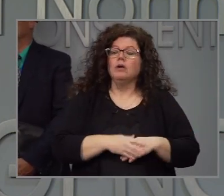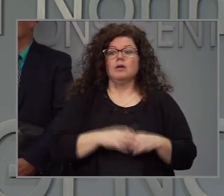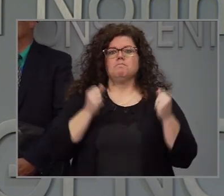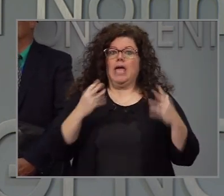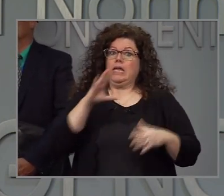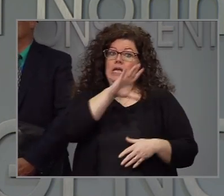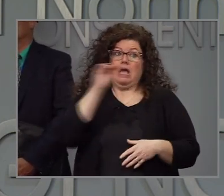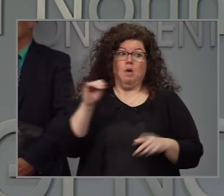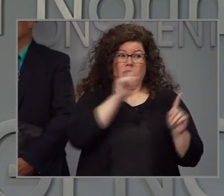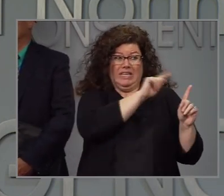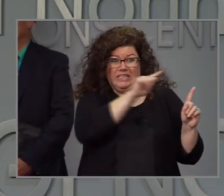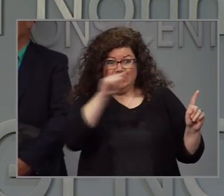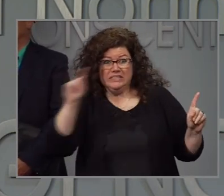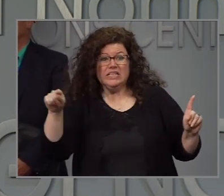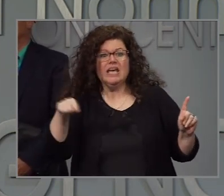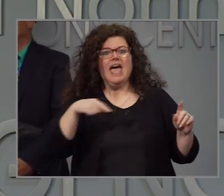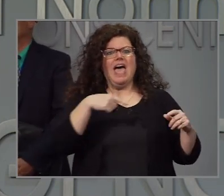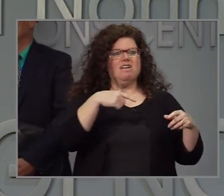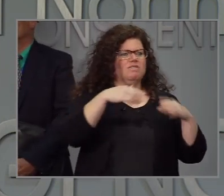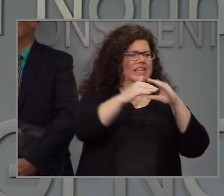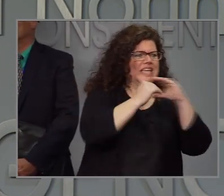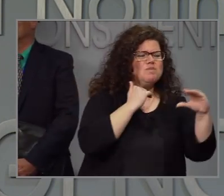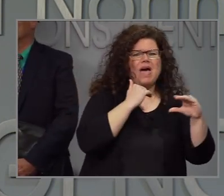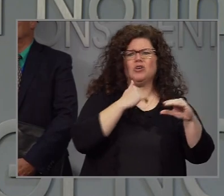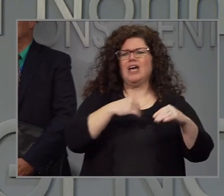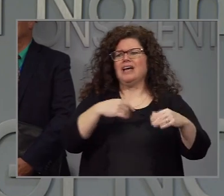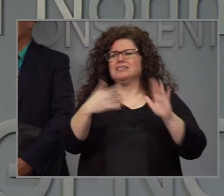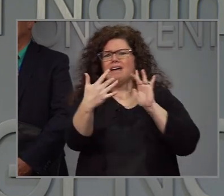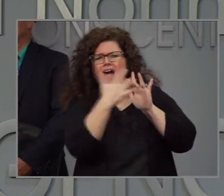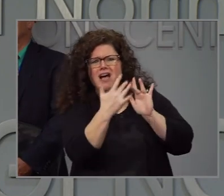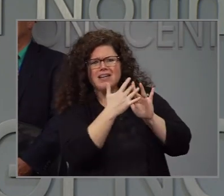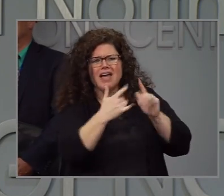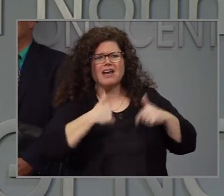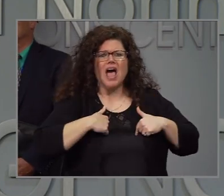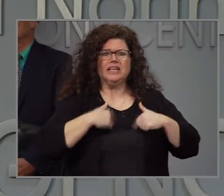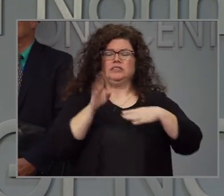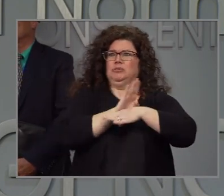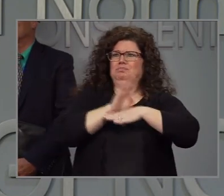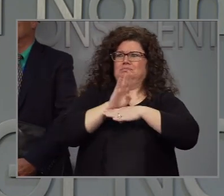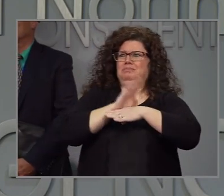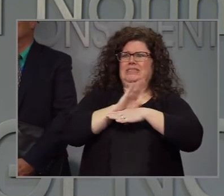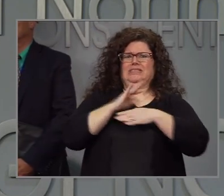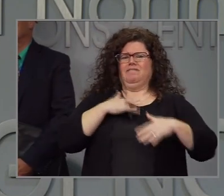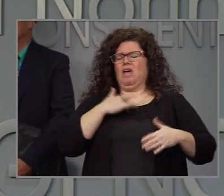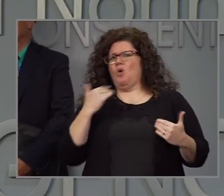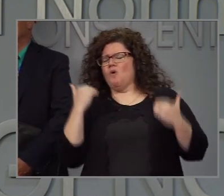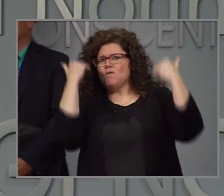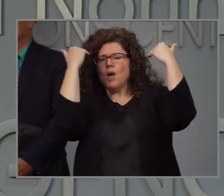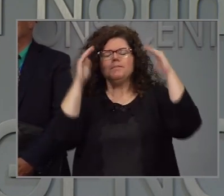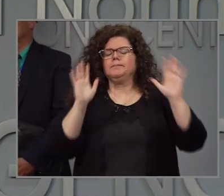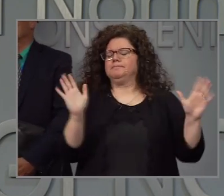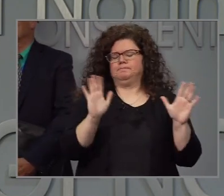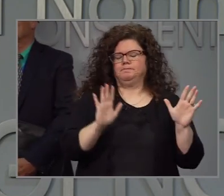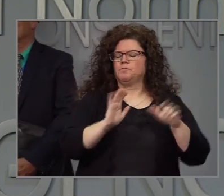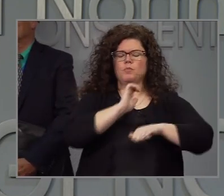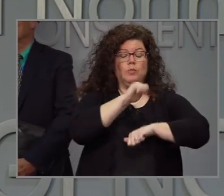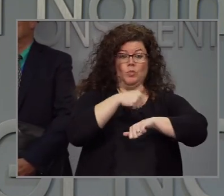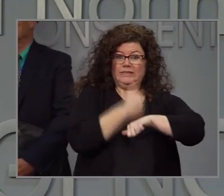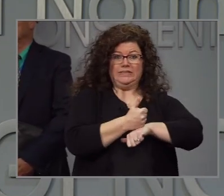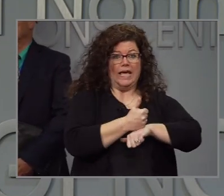calls. So, to improve our efficiency, we've developed an online form that vendors can use to